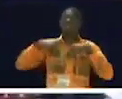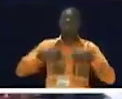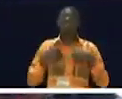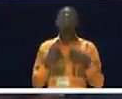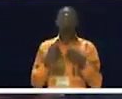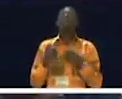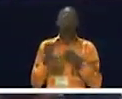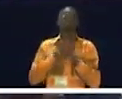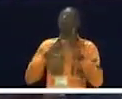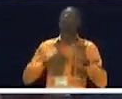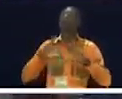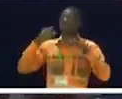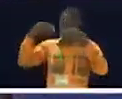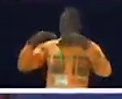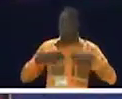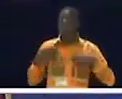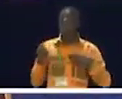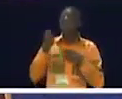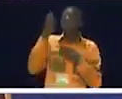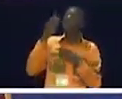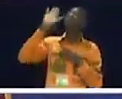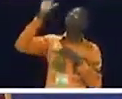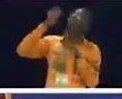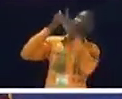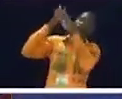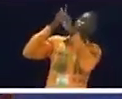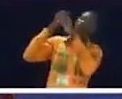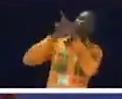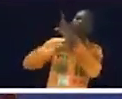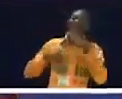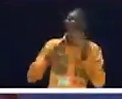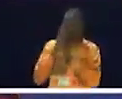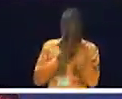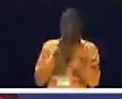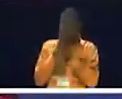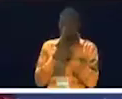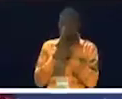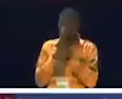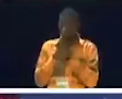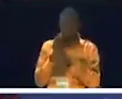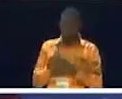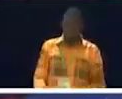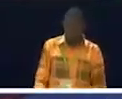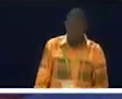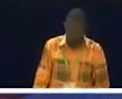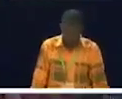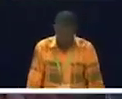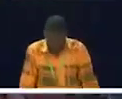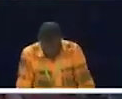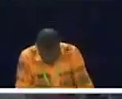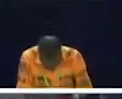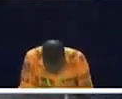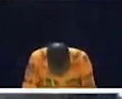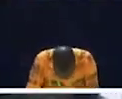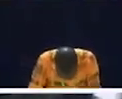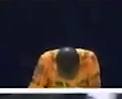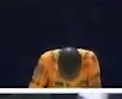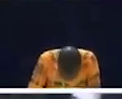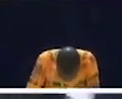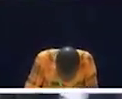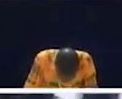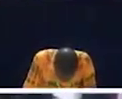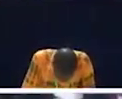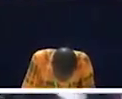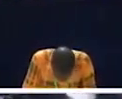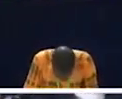Open your mouth and pray. Give me understanding of yourself. Give me understanding, Lord. Give me understanding, Lord Jesus. I want